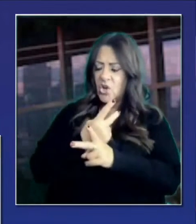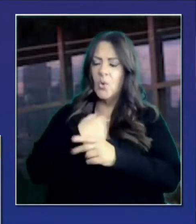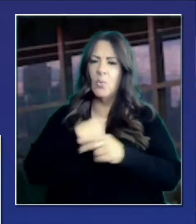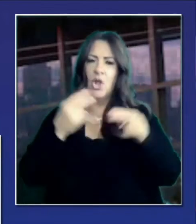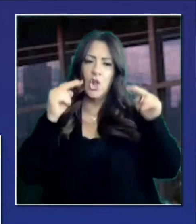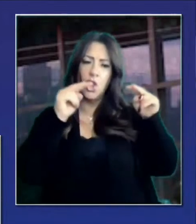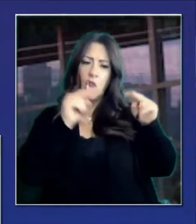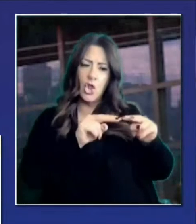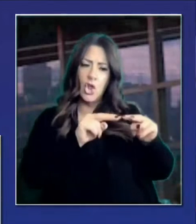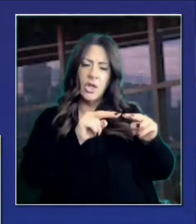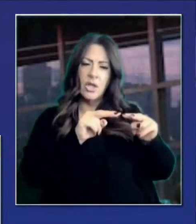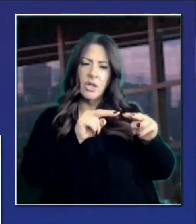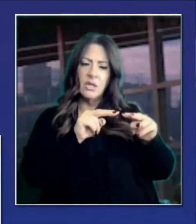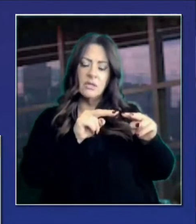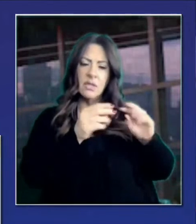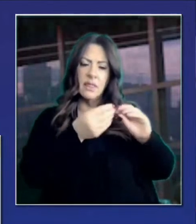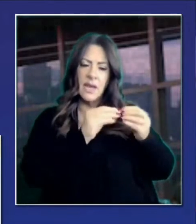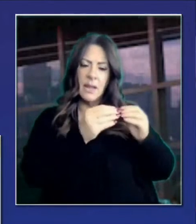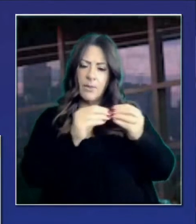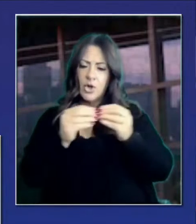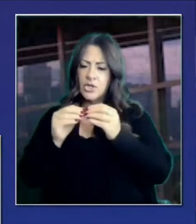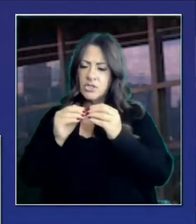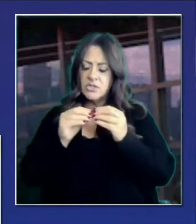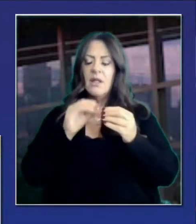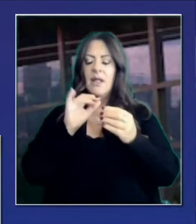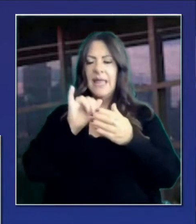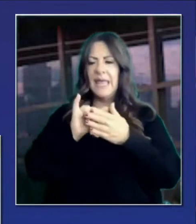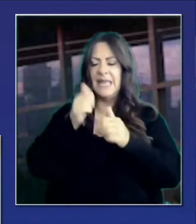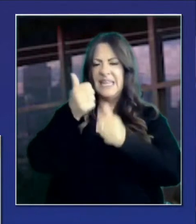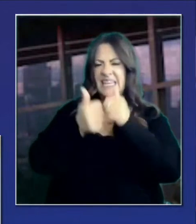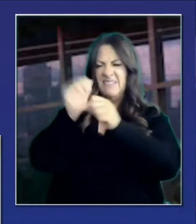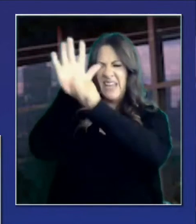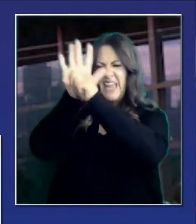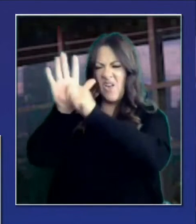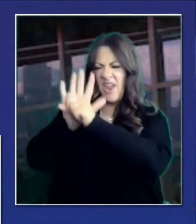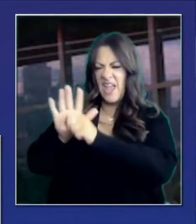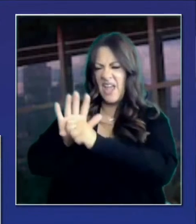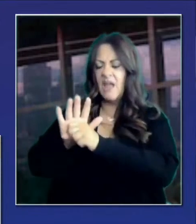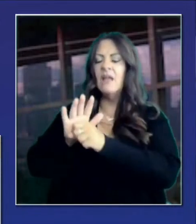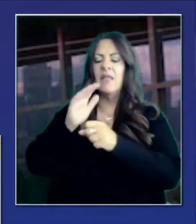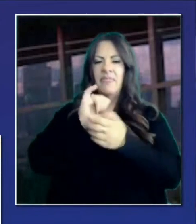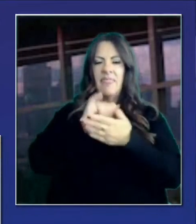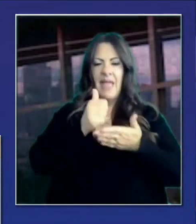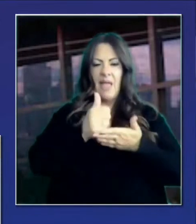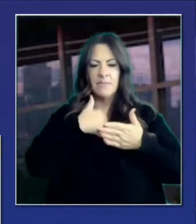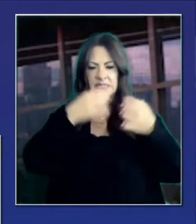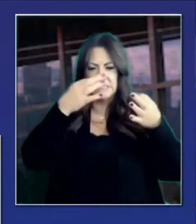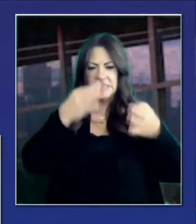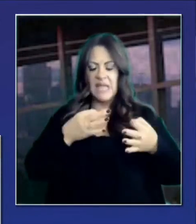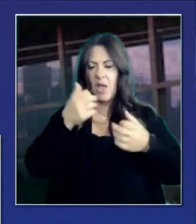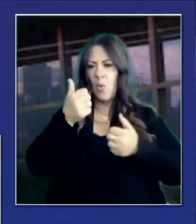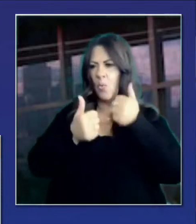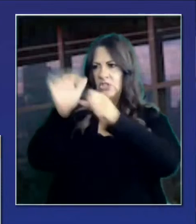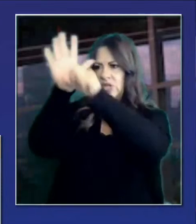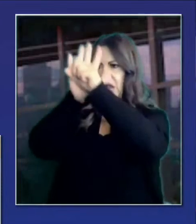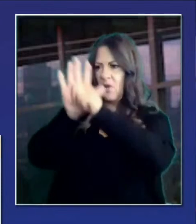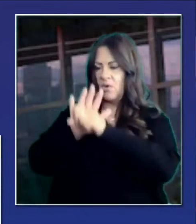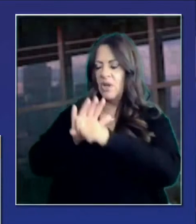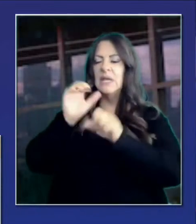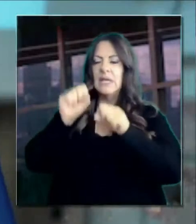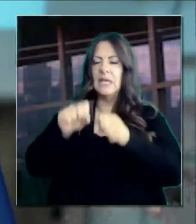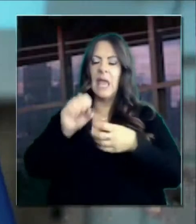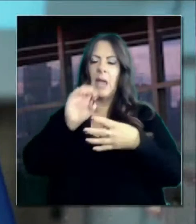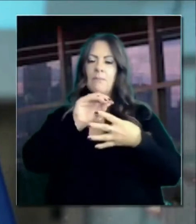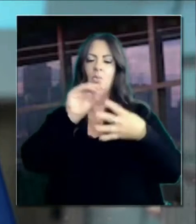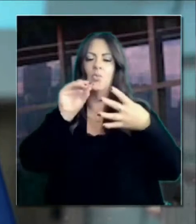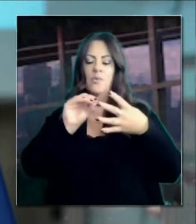moving tiers are actually about transmission in communities or in counties today and now. So we use